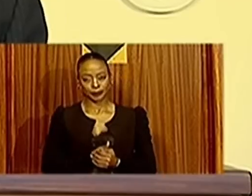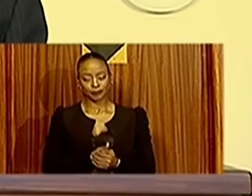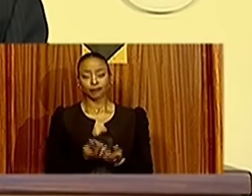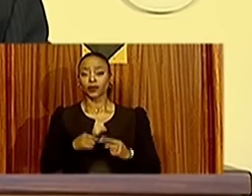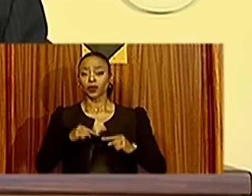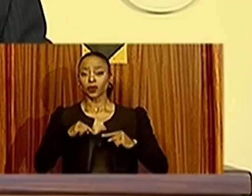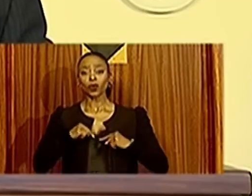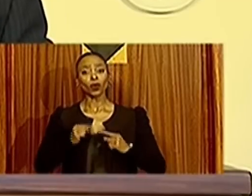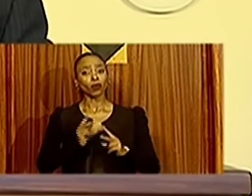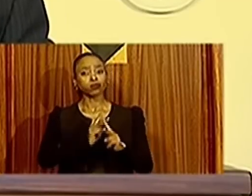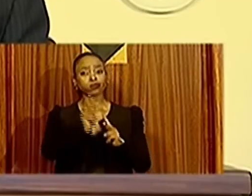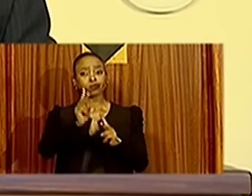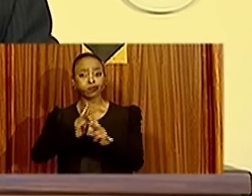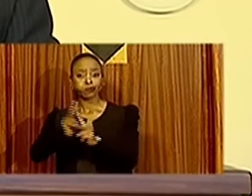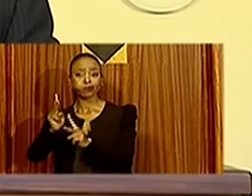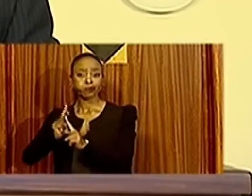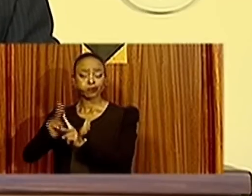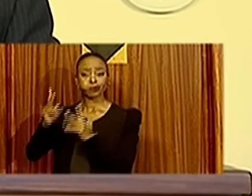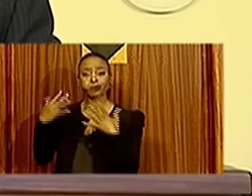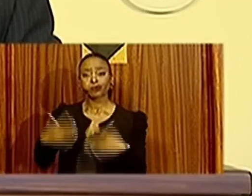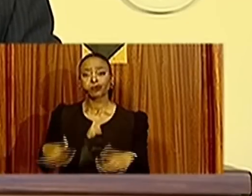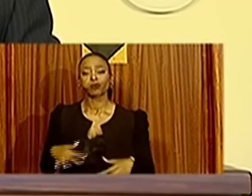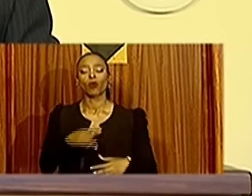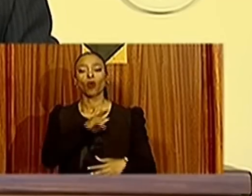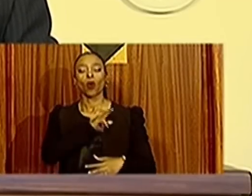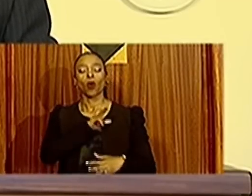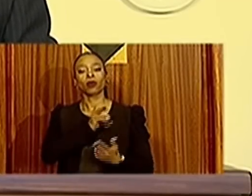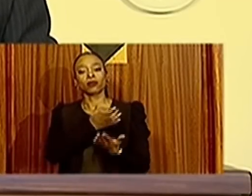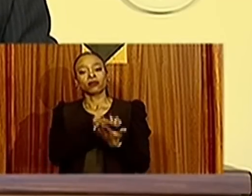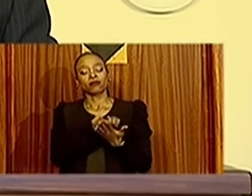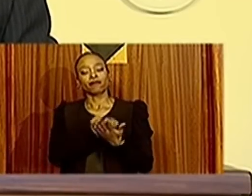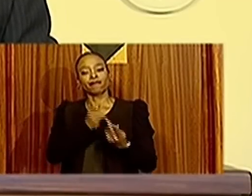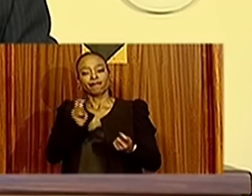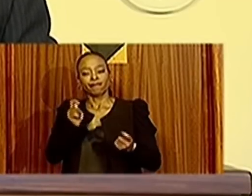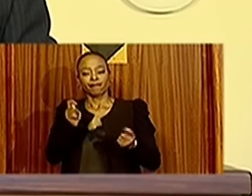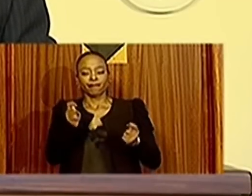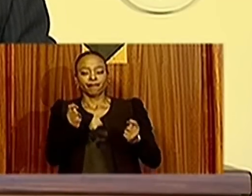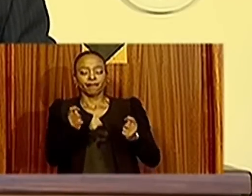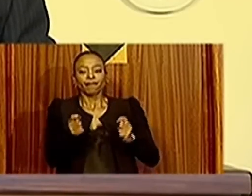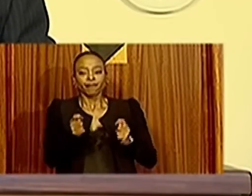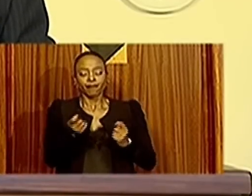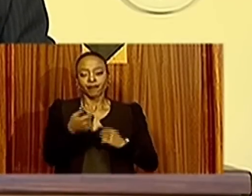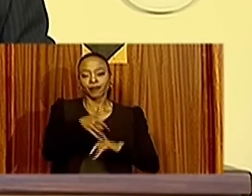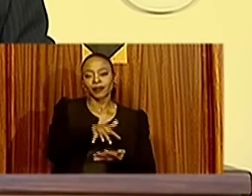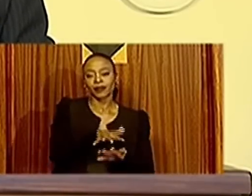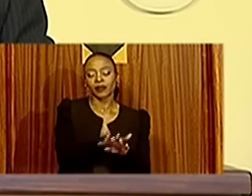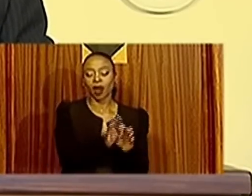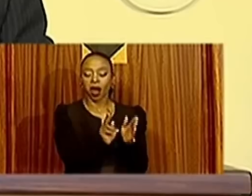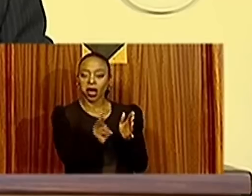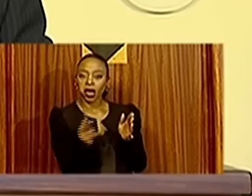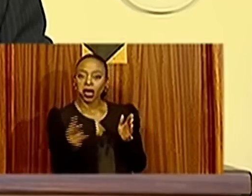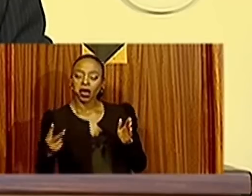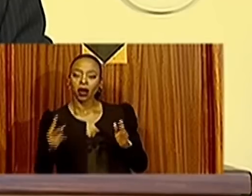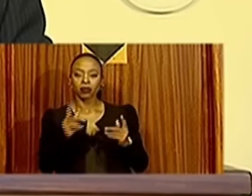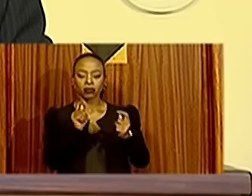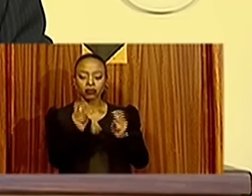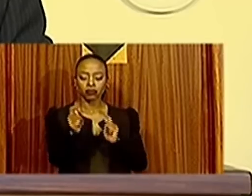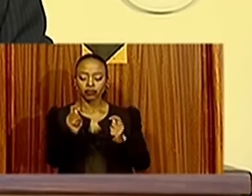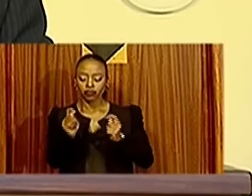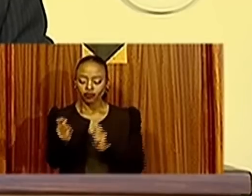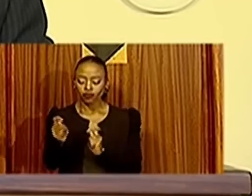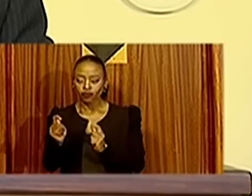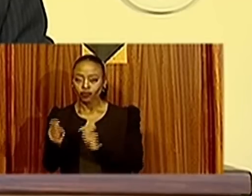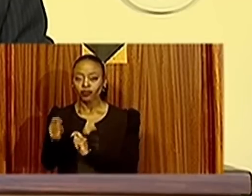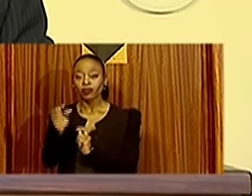significant steps to reform our economy by implementing a number of reforms that affect various sectors